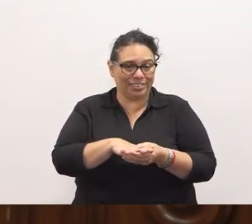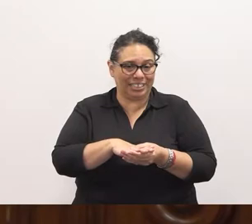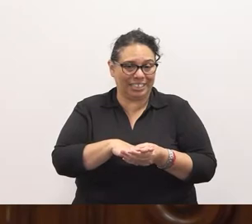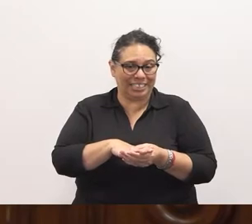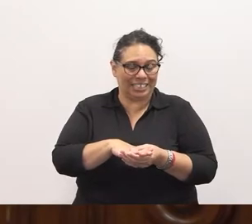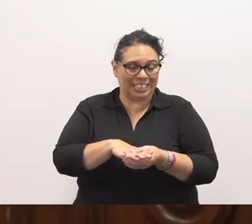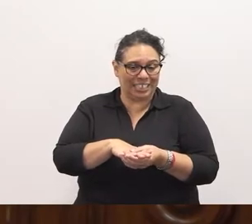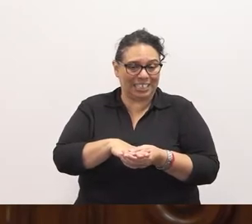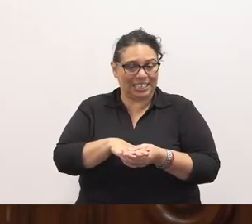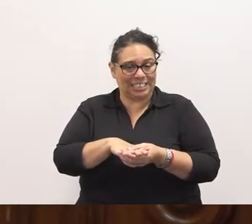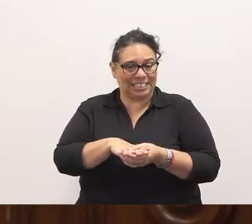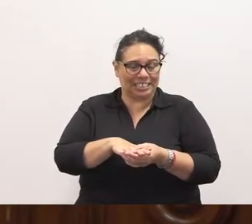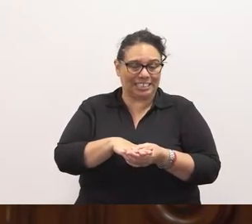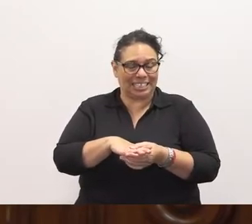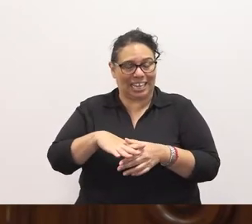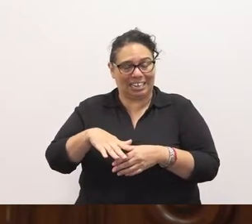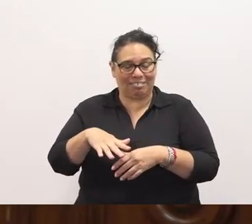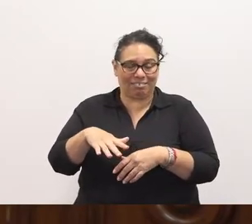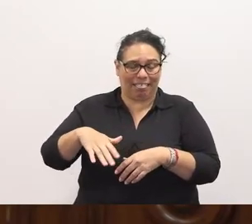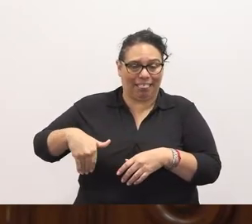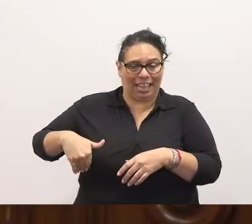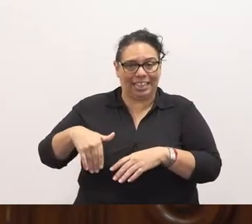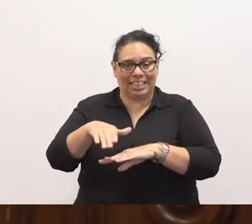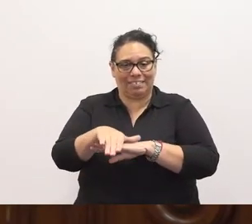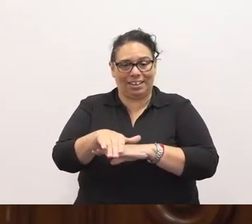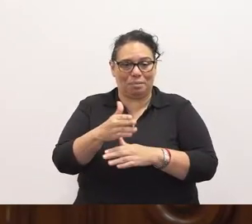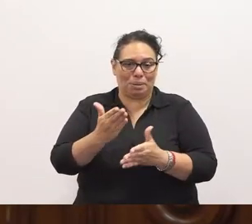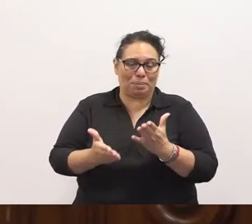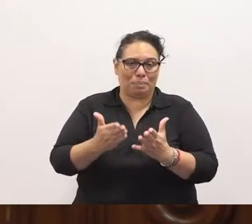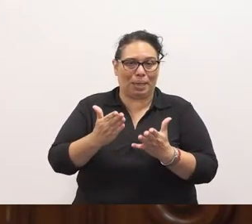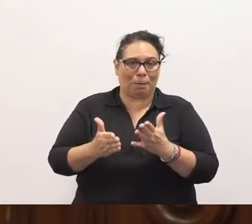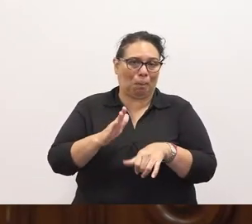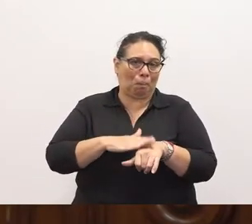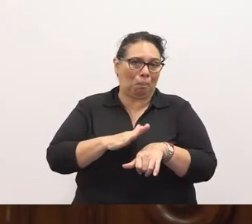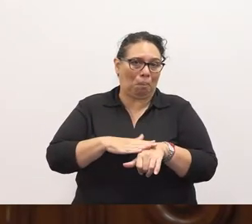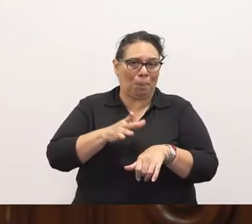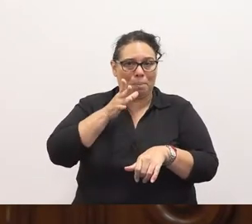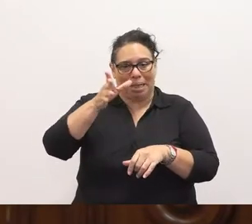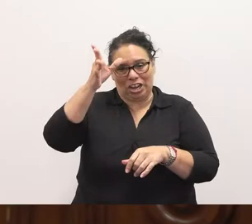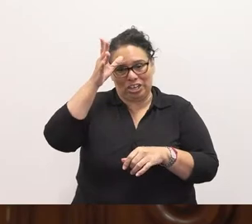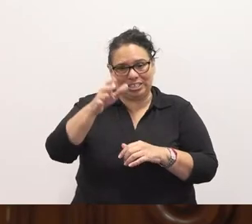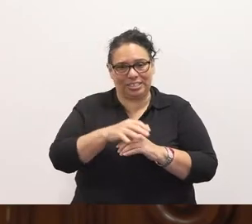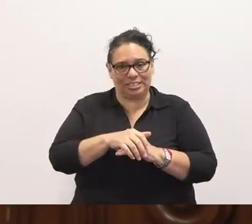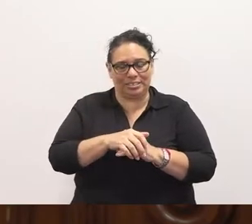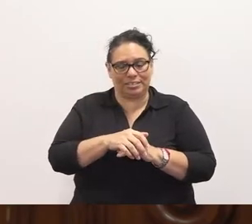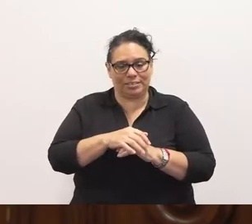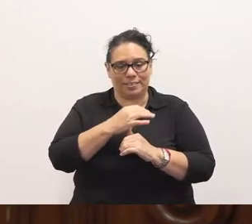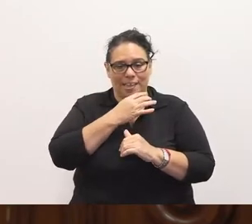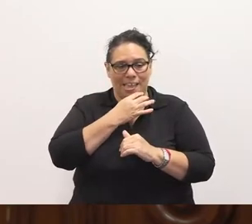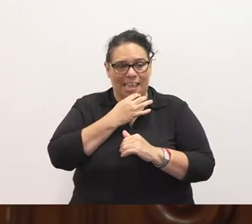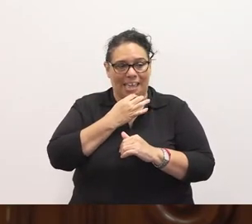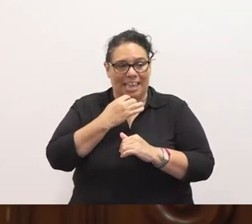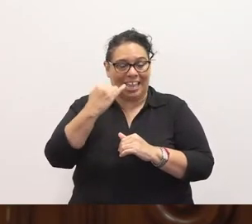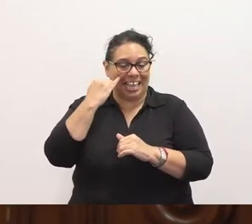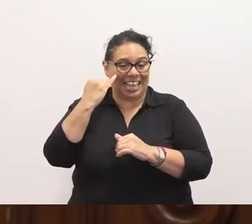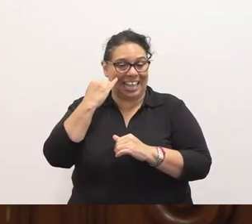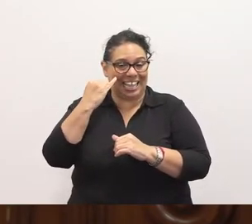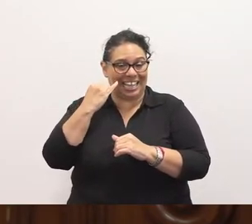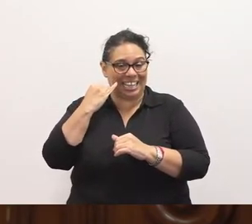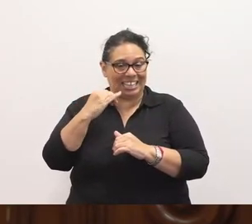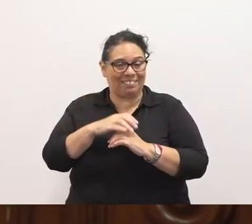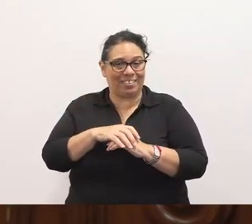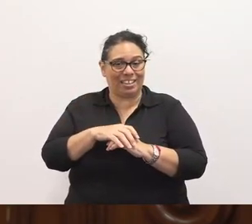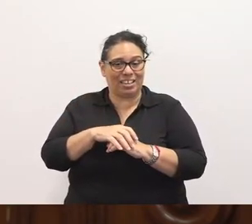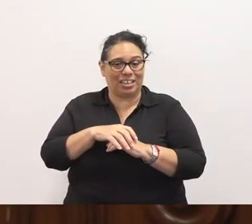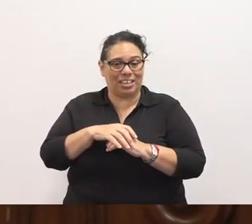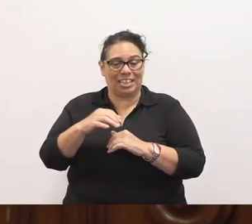it's kind of, you know, late in the evening, but maybe a heads up for parents. If you can lighten the